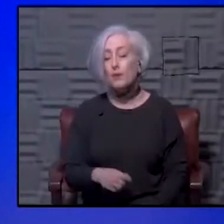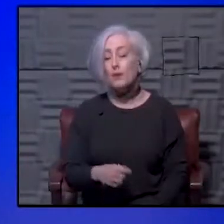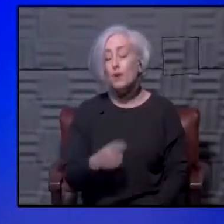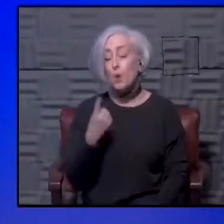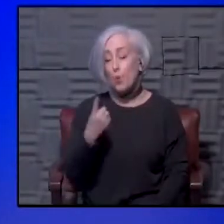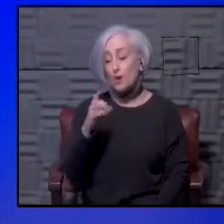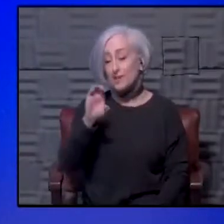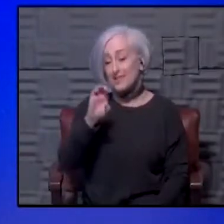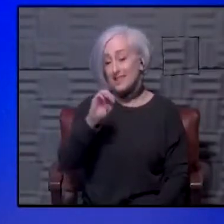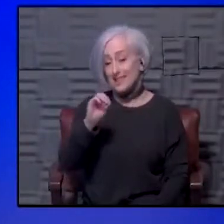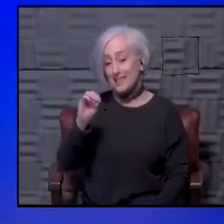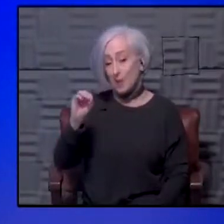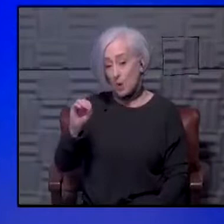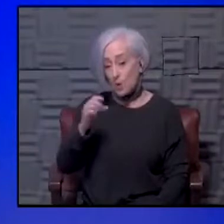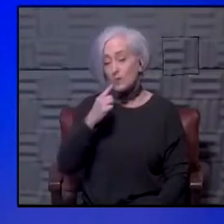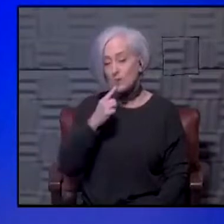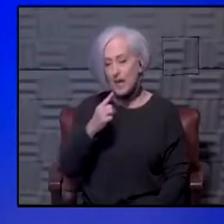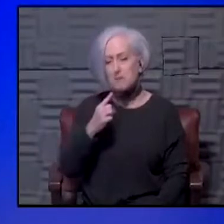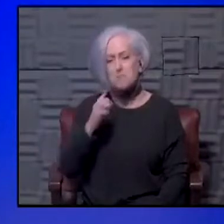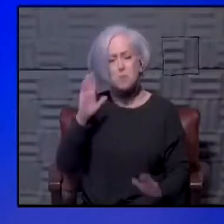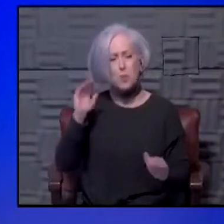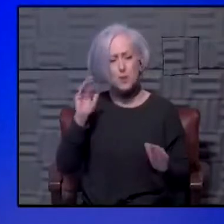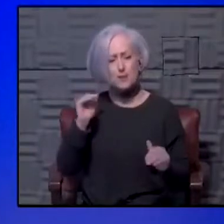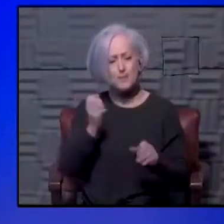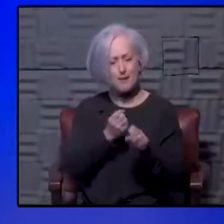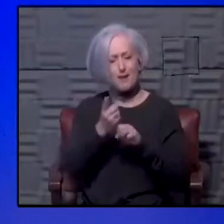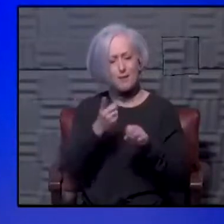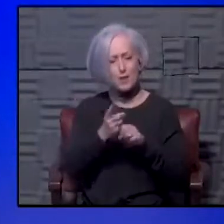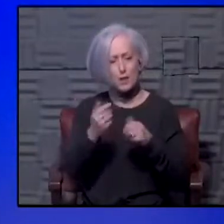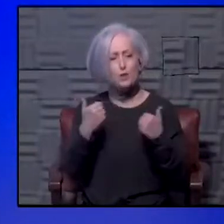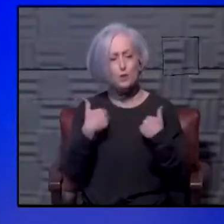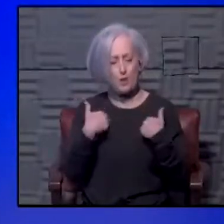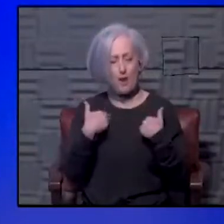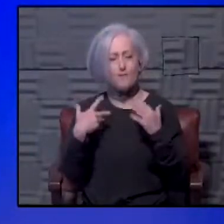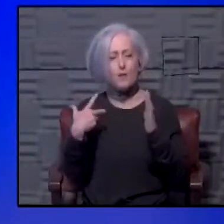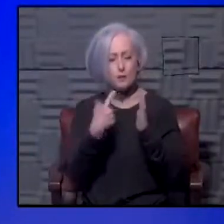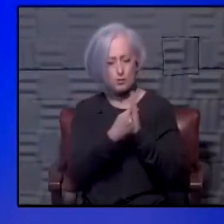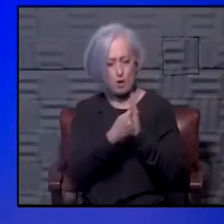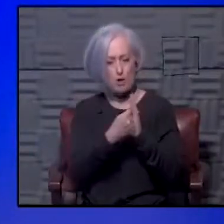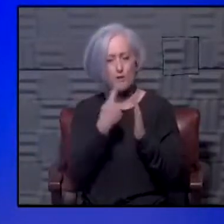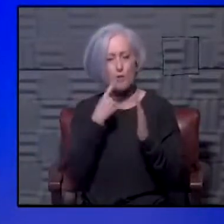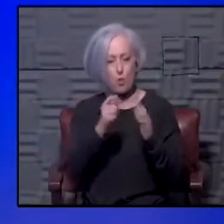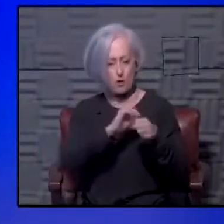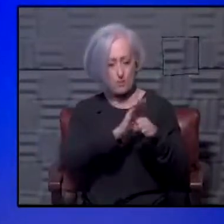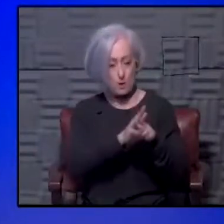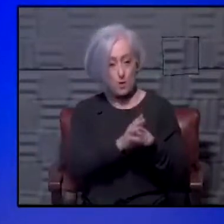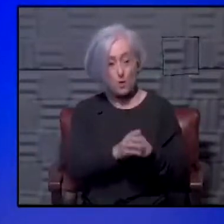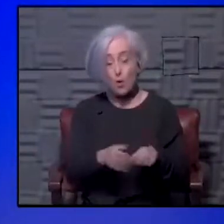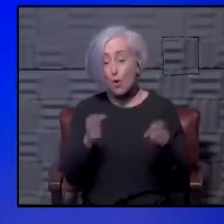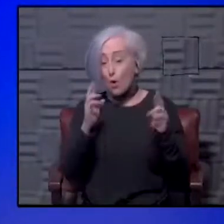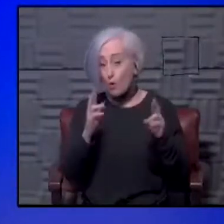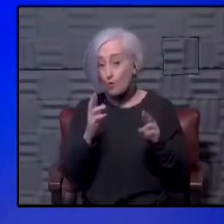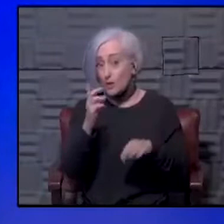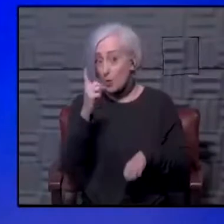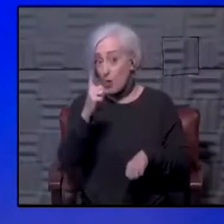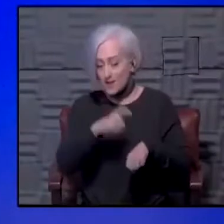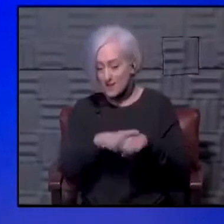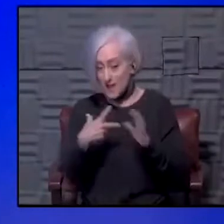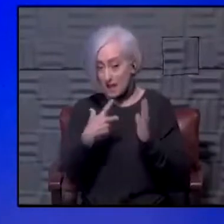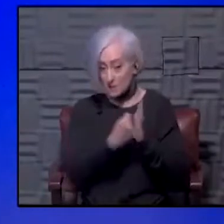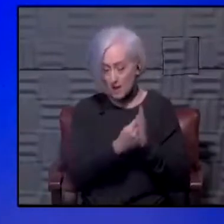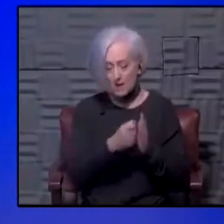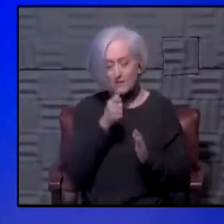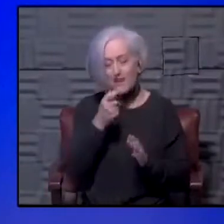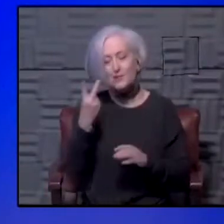companies anticipating that we will need boosters. So we certainly do expect that. Hopefully it will just be a one-shot booster, not a two-dose